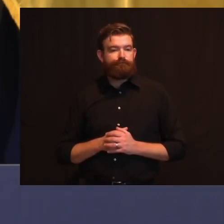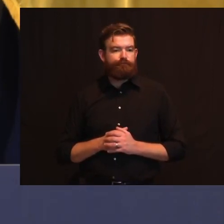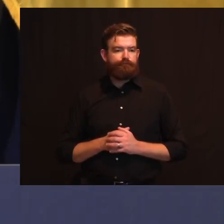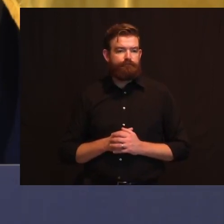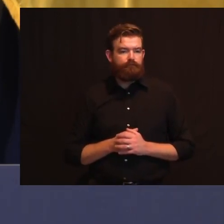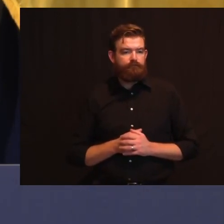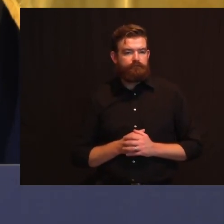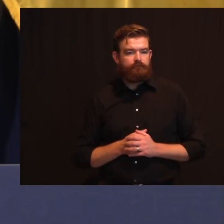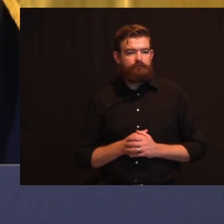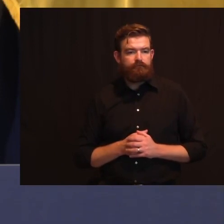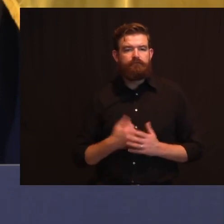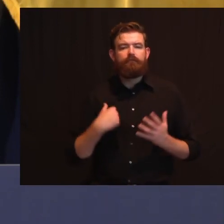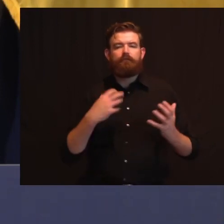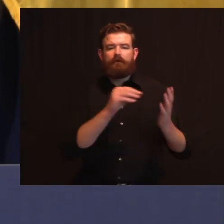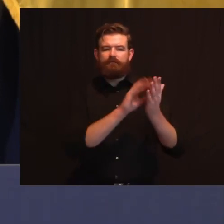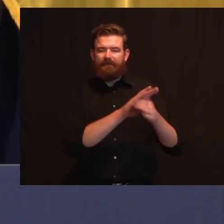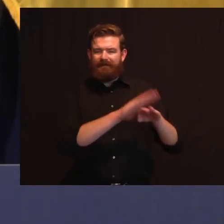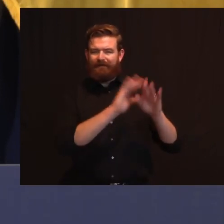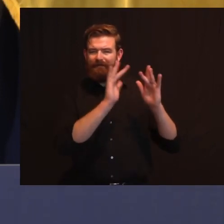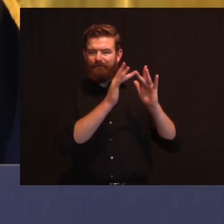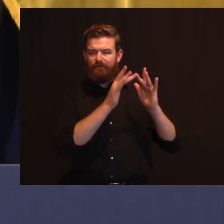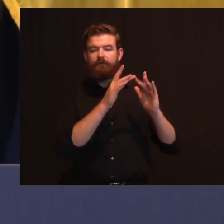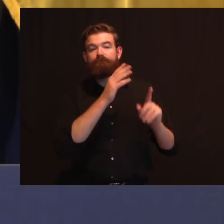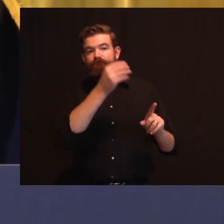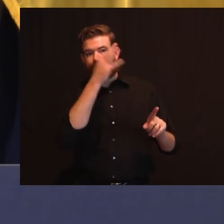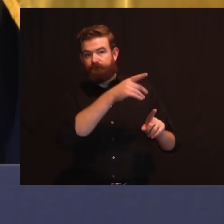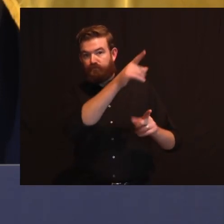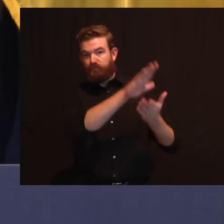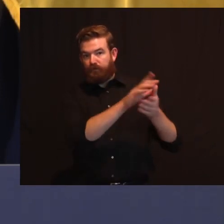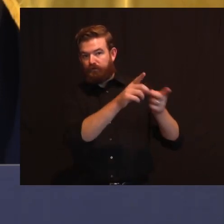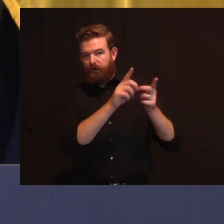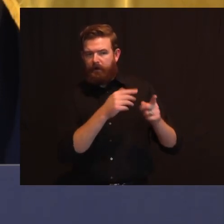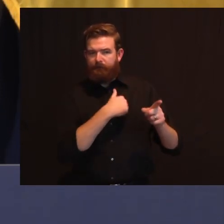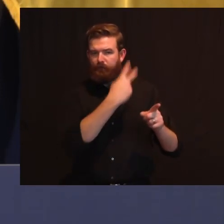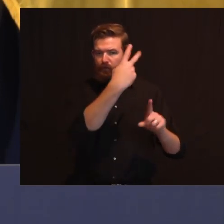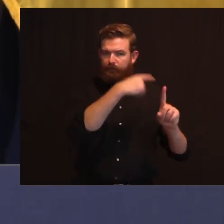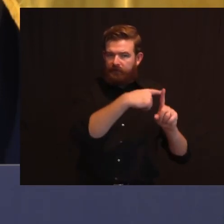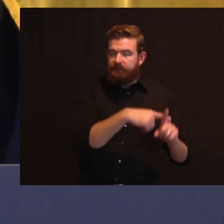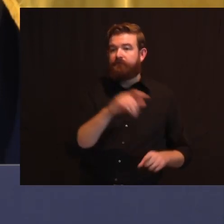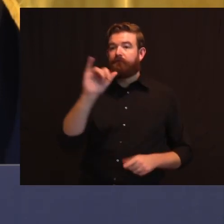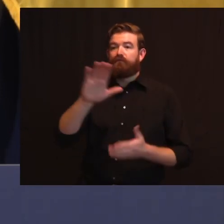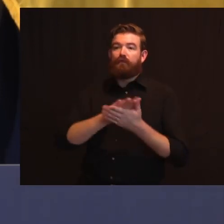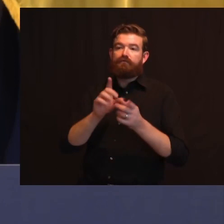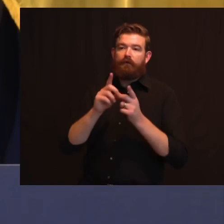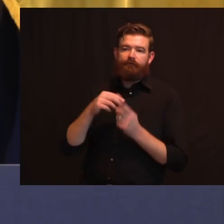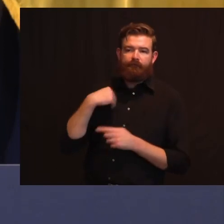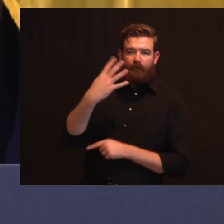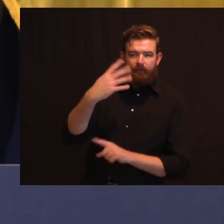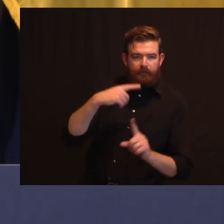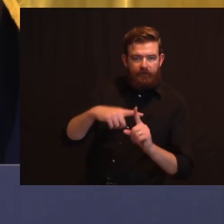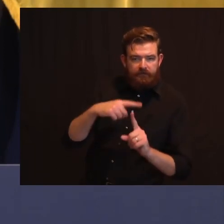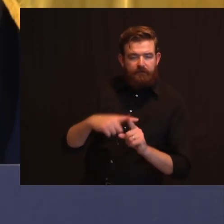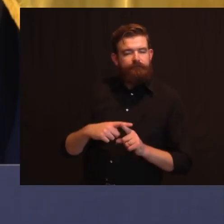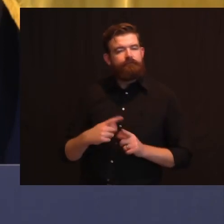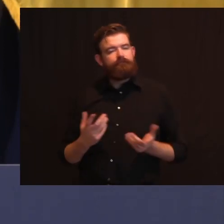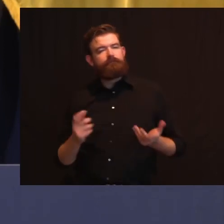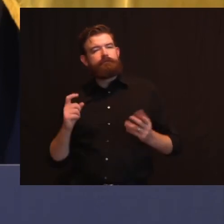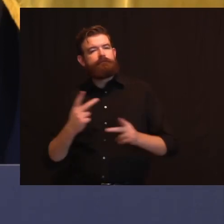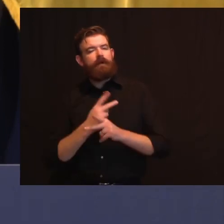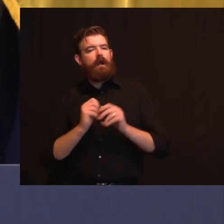collective thoughts together to figure out a way to have a consistent sense of reporting. But again, right now, no in-school transmissions that we're aware